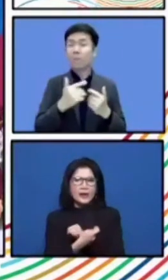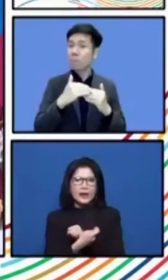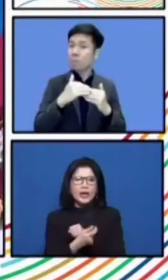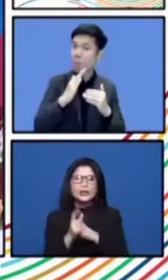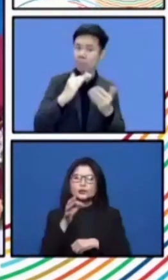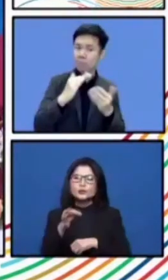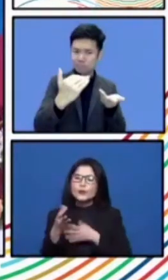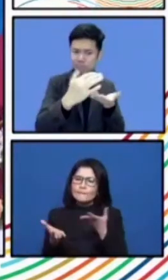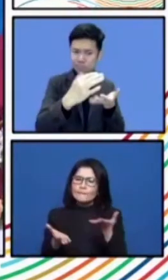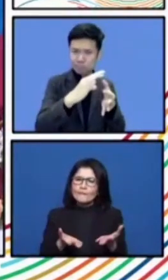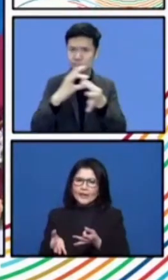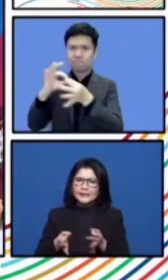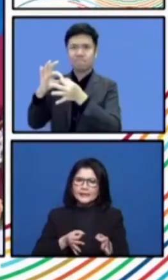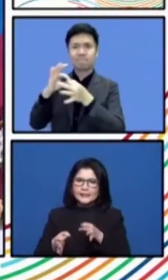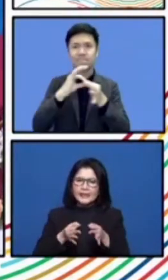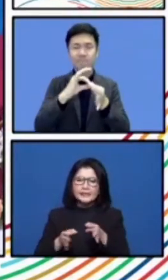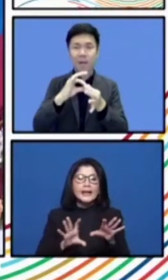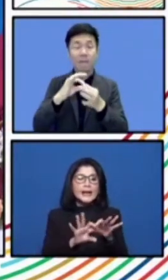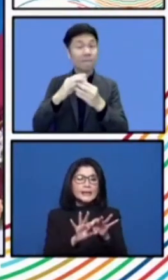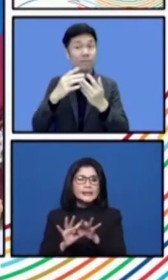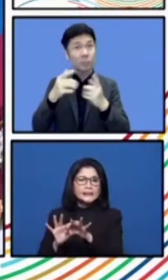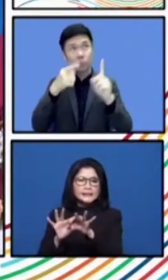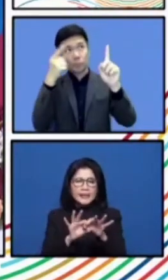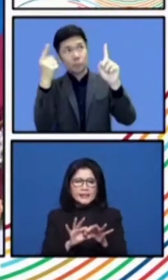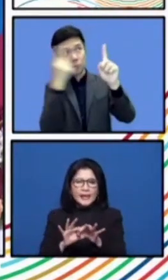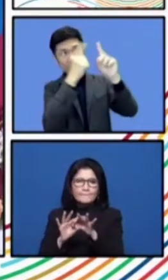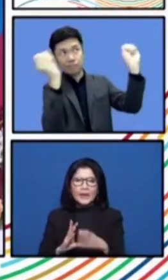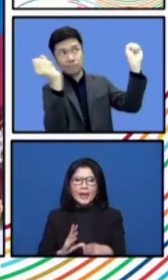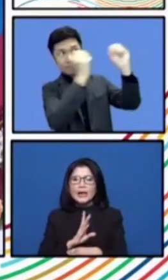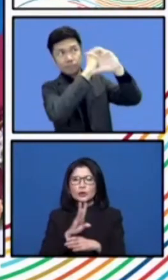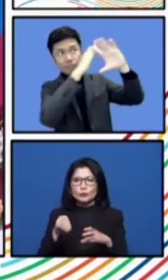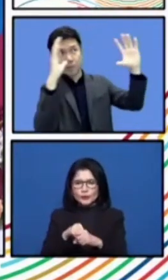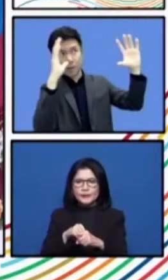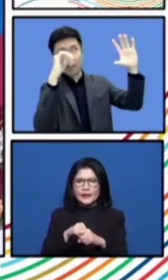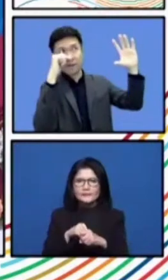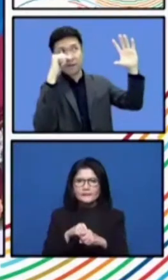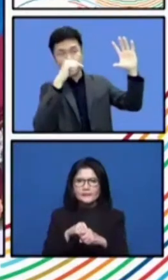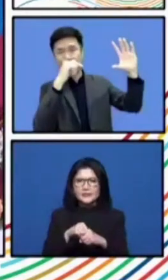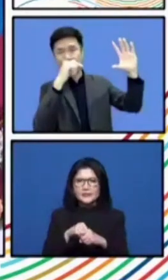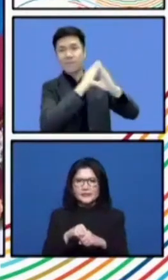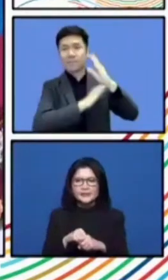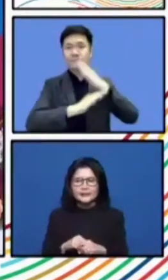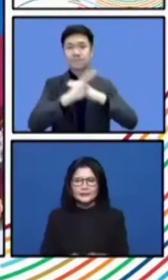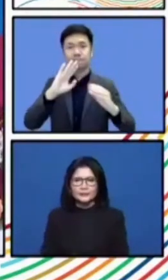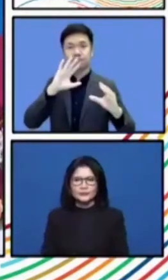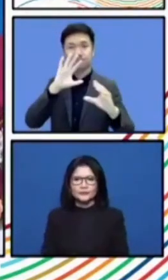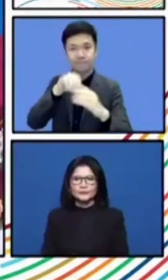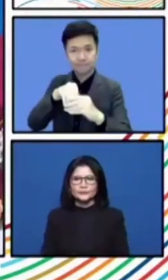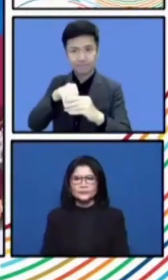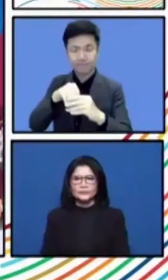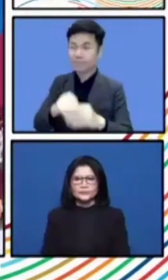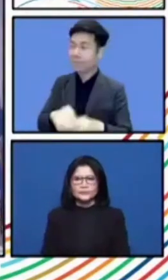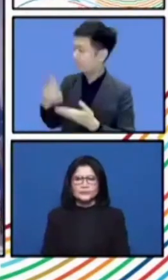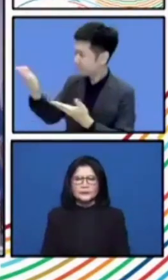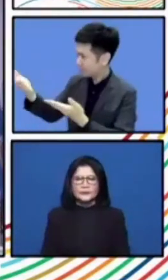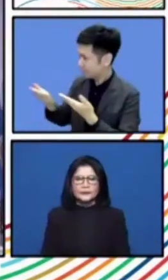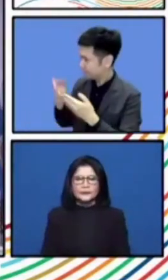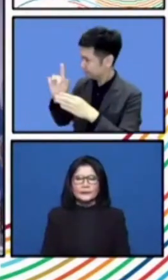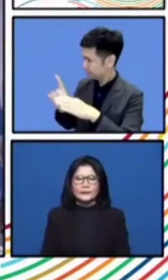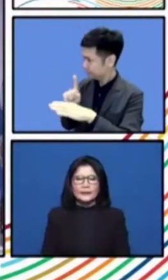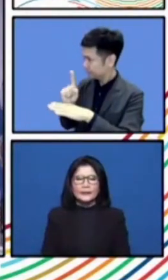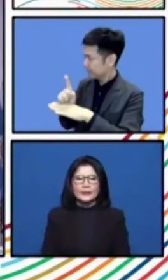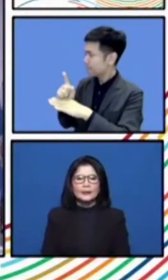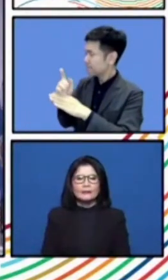for disability inclusion development time is yours Mr Montano for five minutes